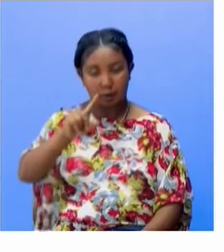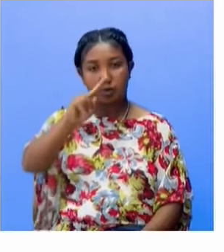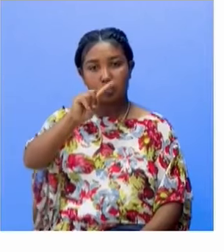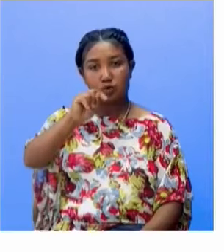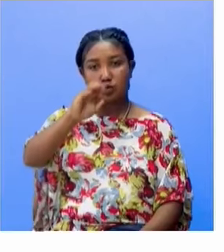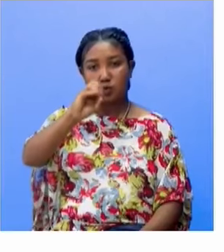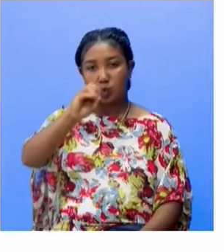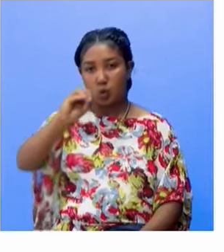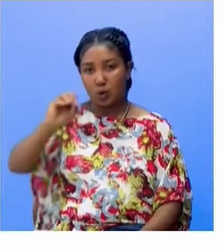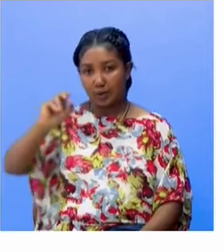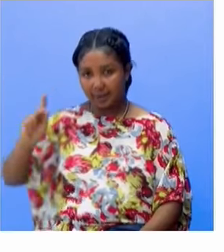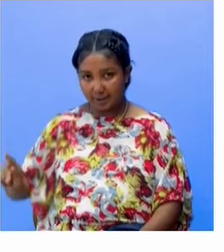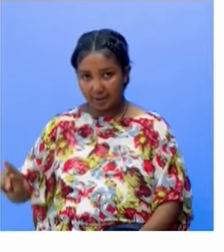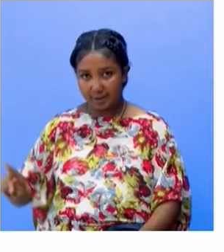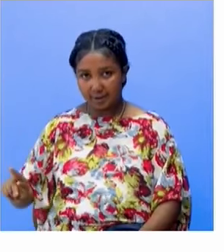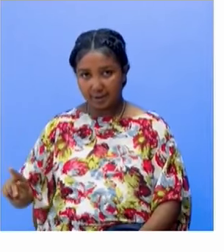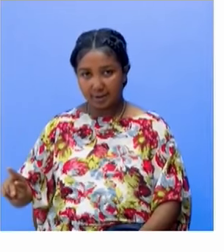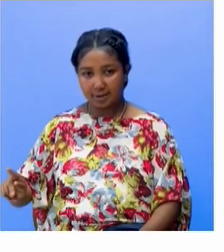the mid